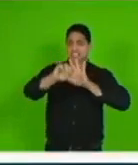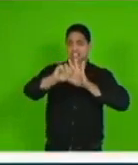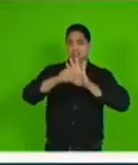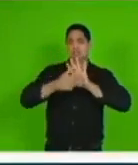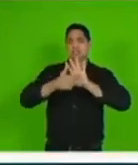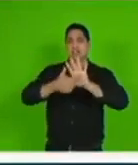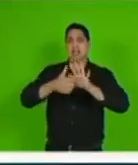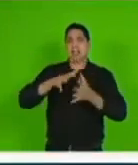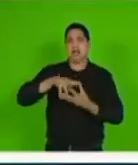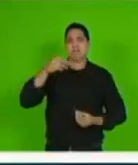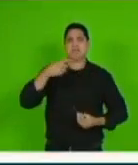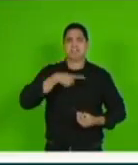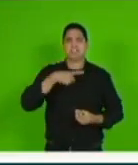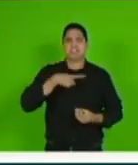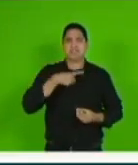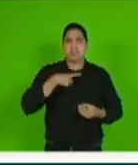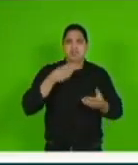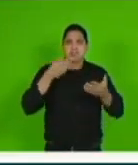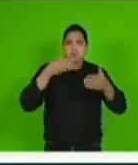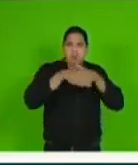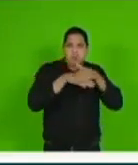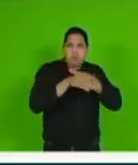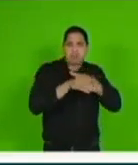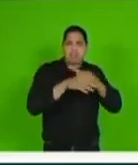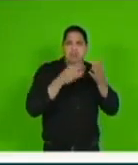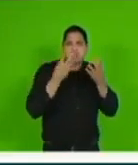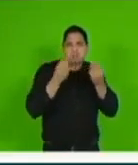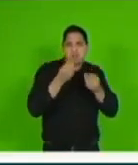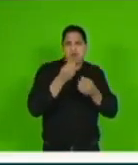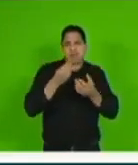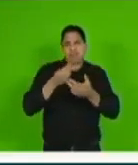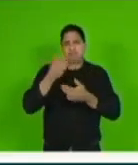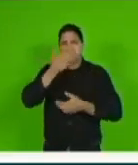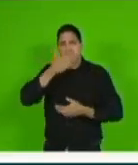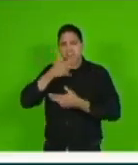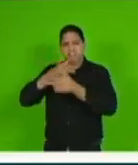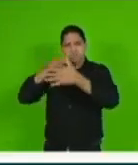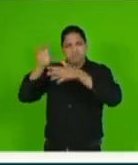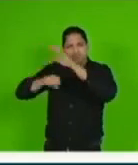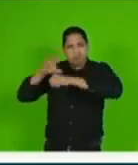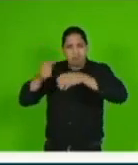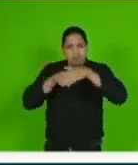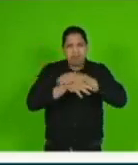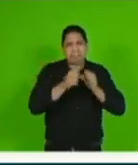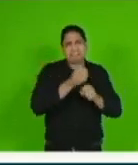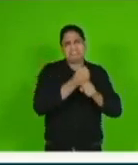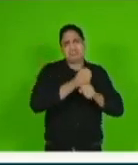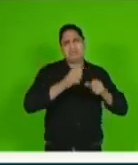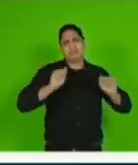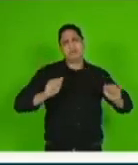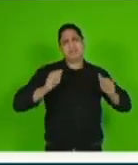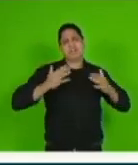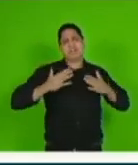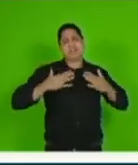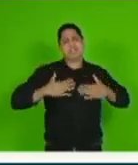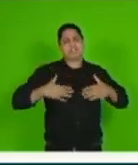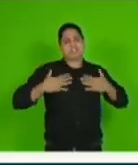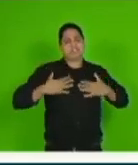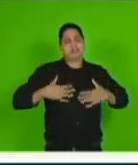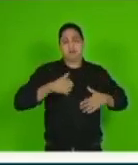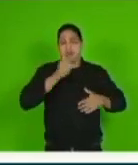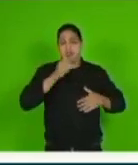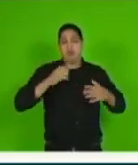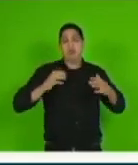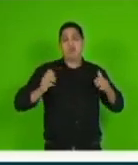In chapter 12, verse 9, says, and I will say to my soul, soul, you have many goods laid up for many years. Take